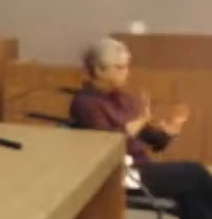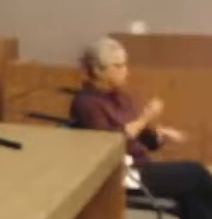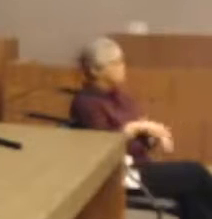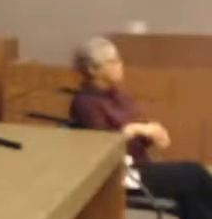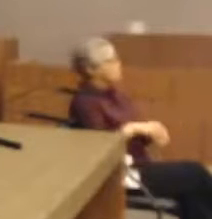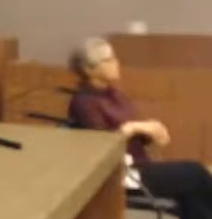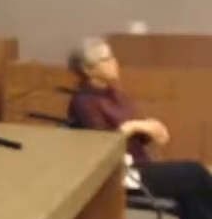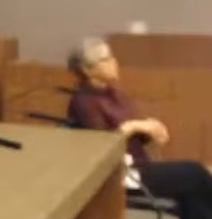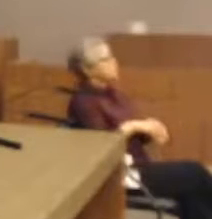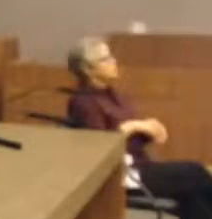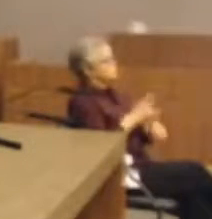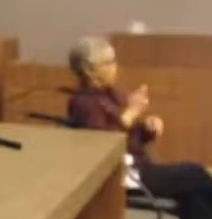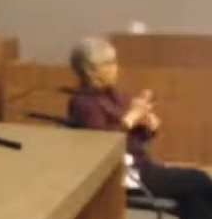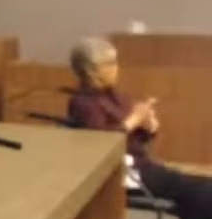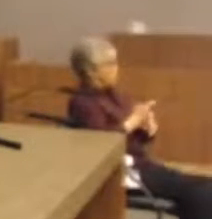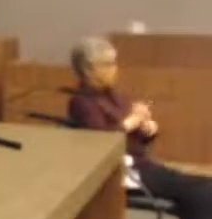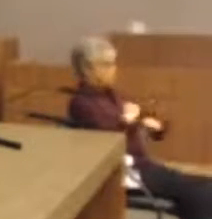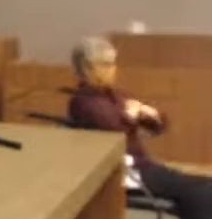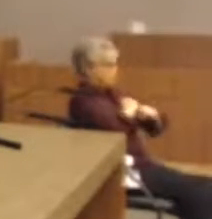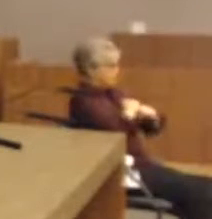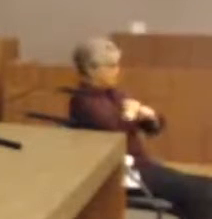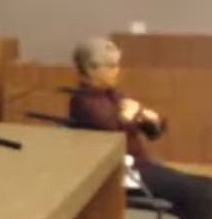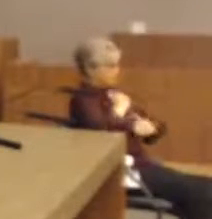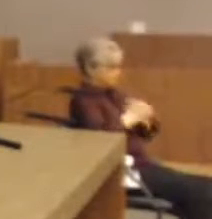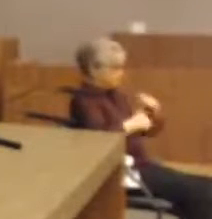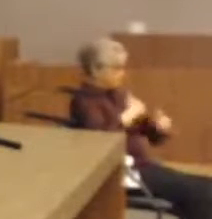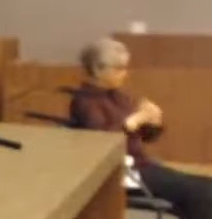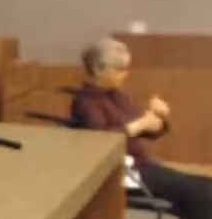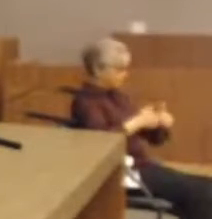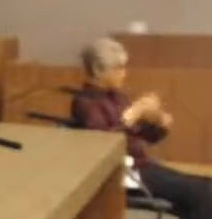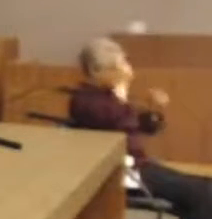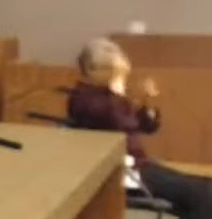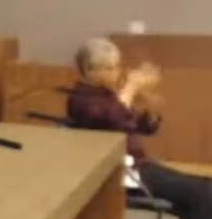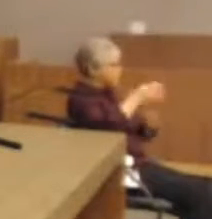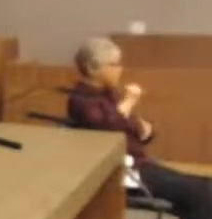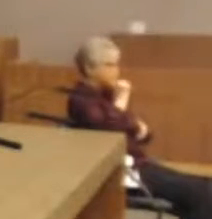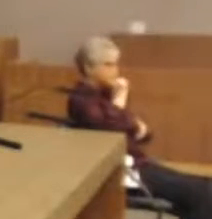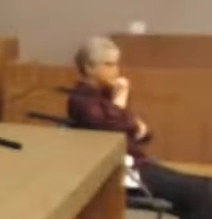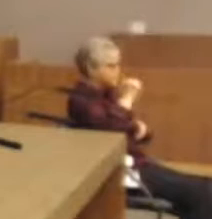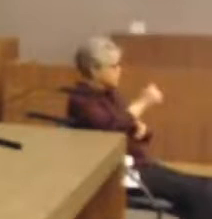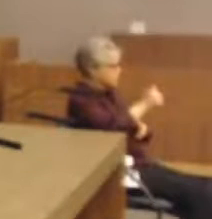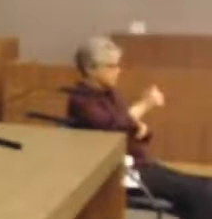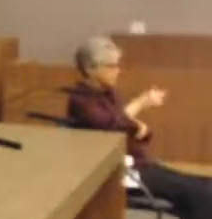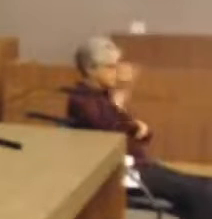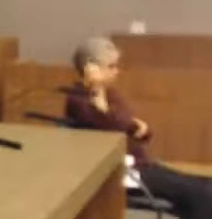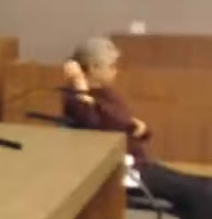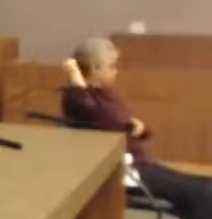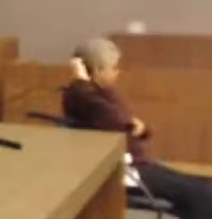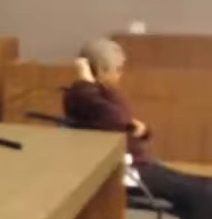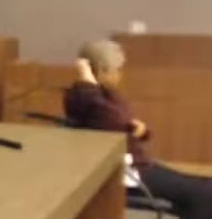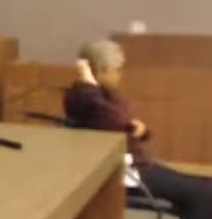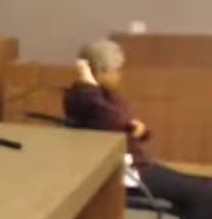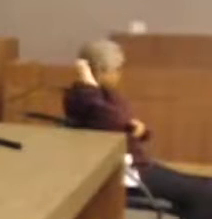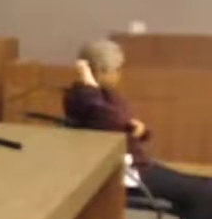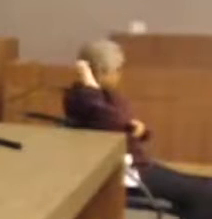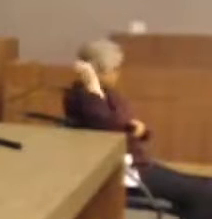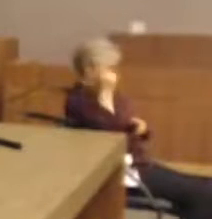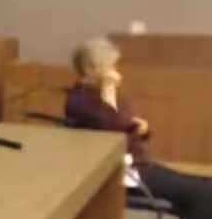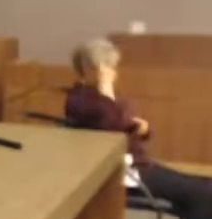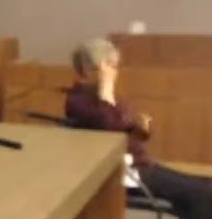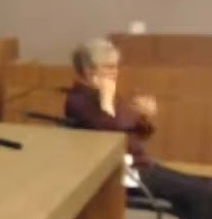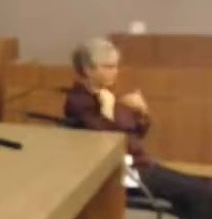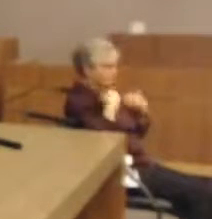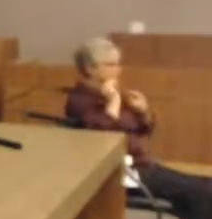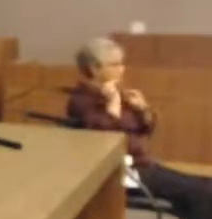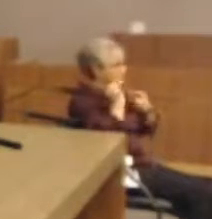to retrieve. So the information never got put in there. The brain doesn't have anything to go back and try to make sense of, and so the information